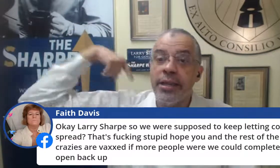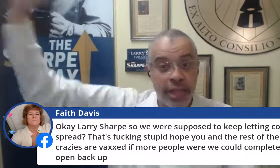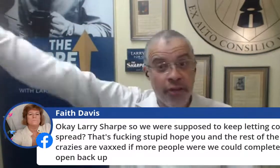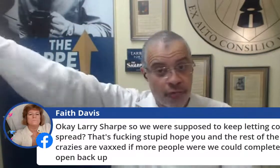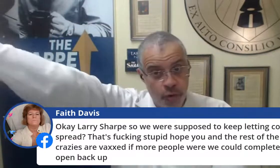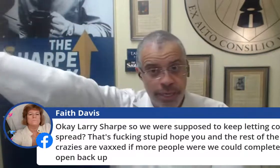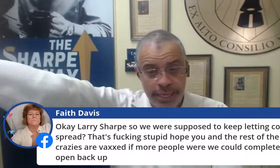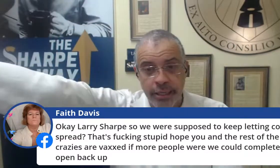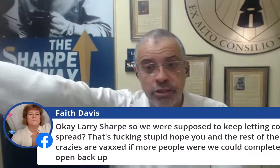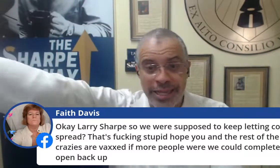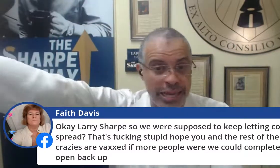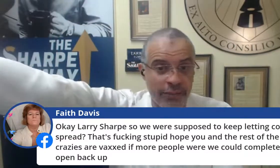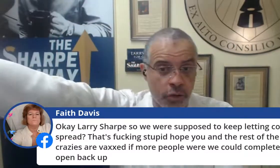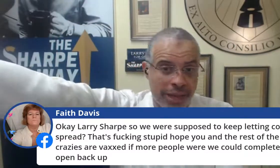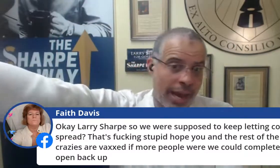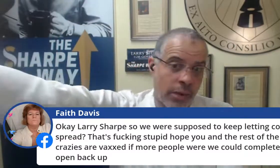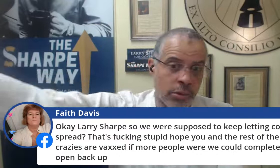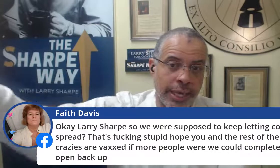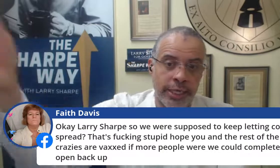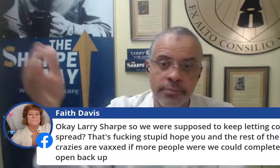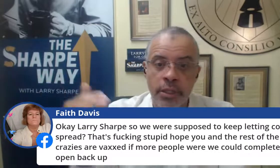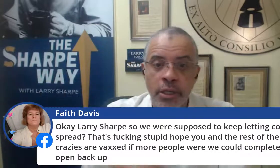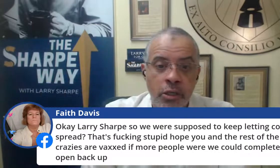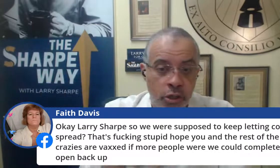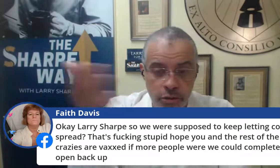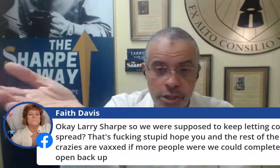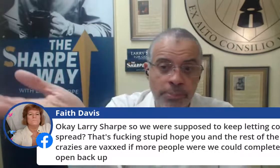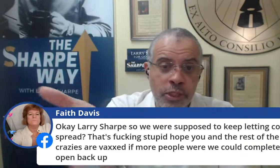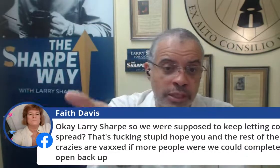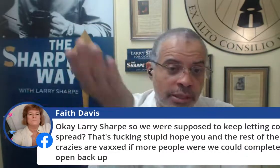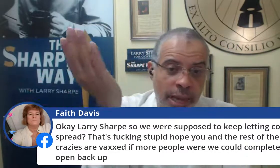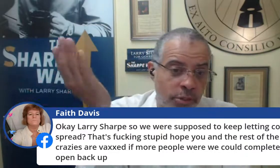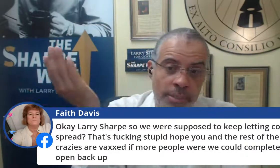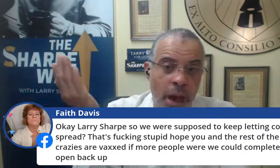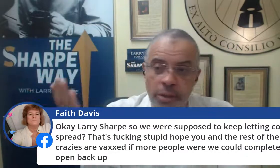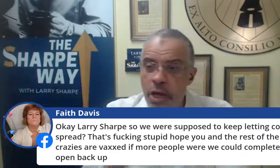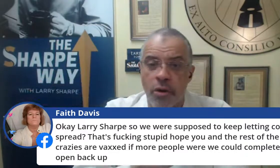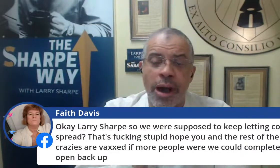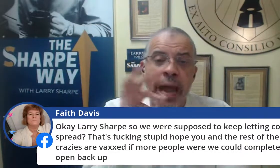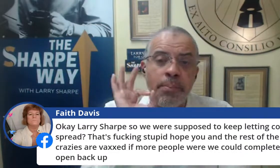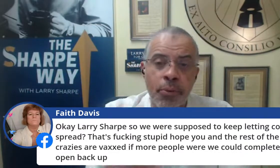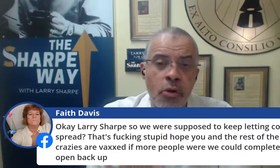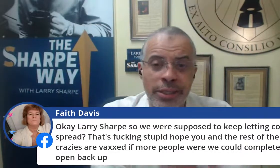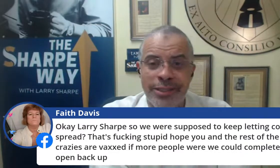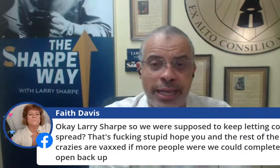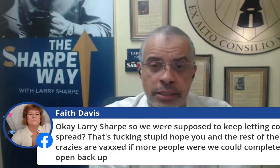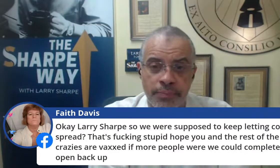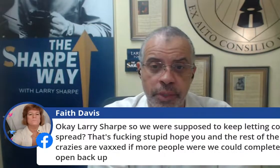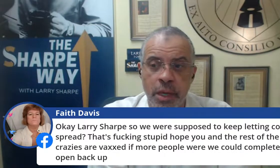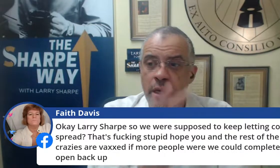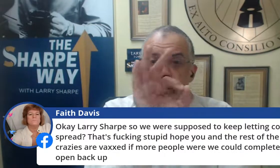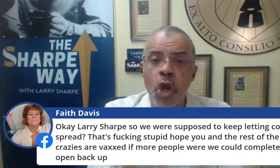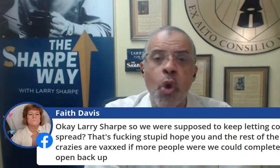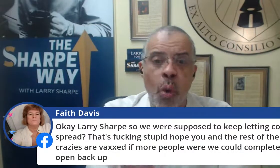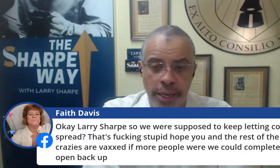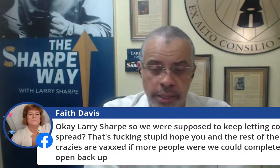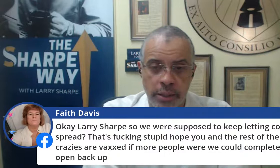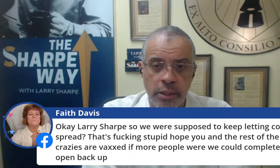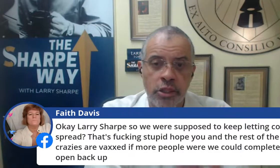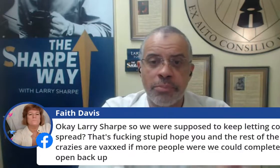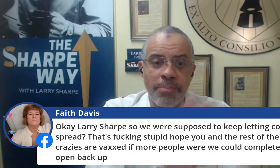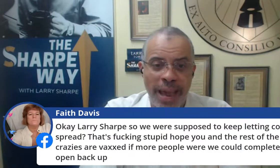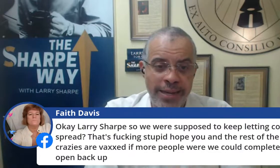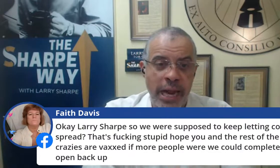say. Therefore, he is the evil that I don't like. So your assumption is that I'm somehow, no, I'm pro-consent. No